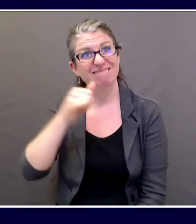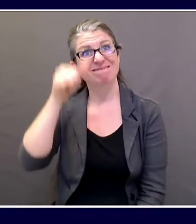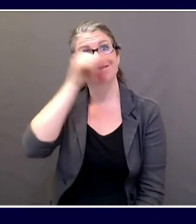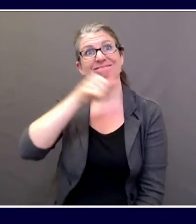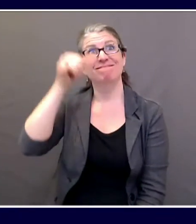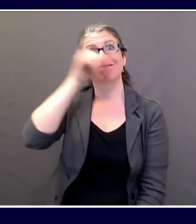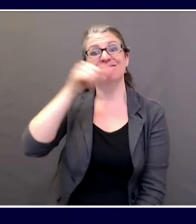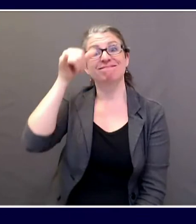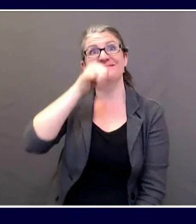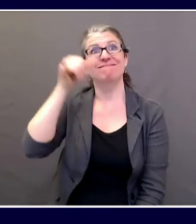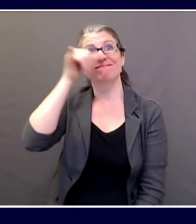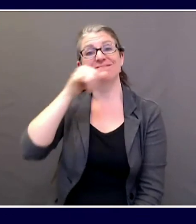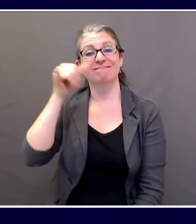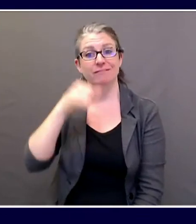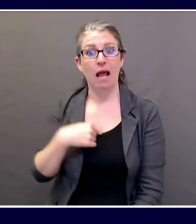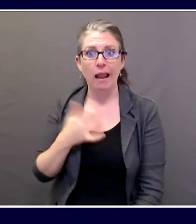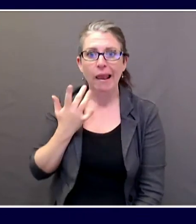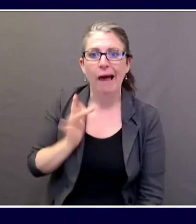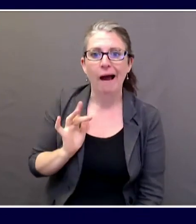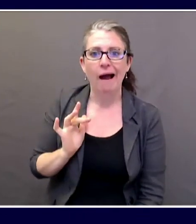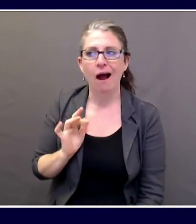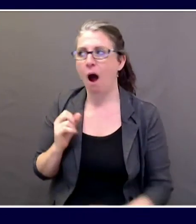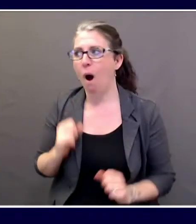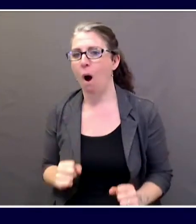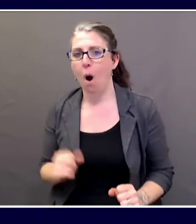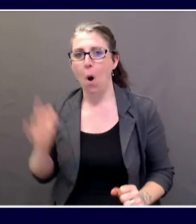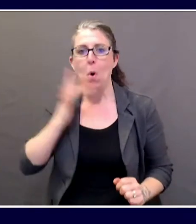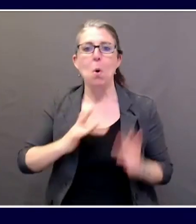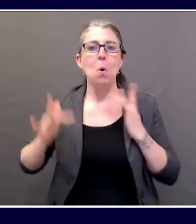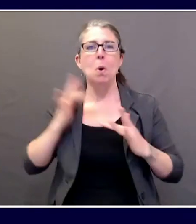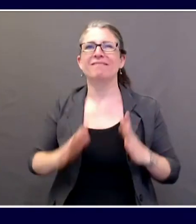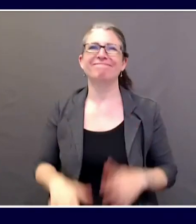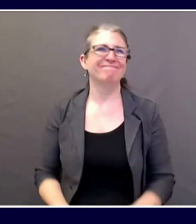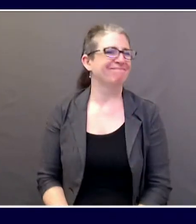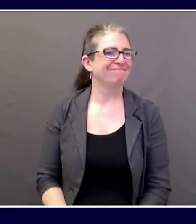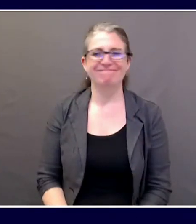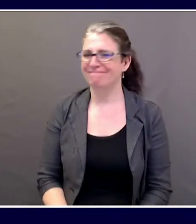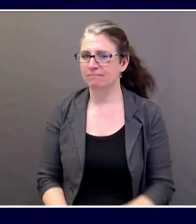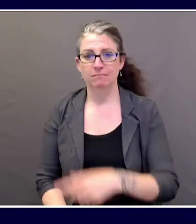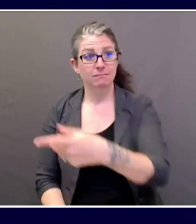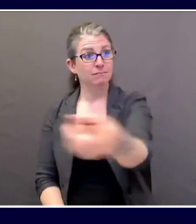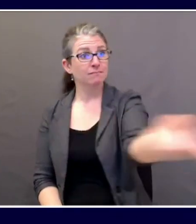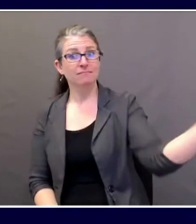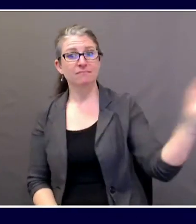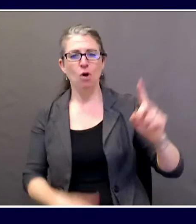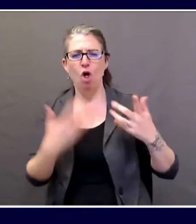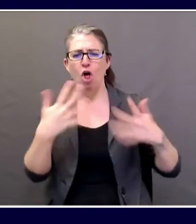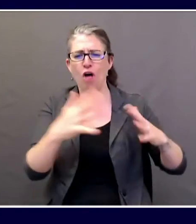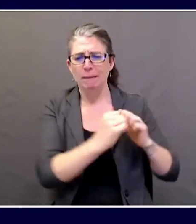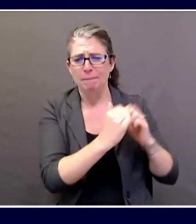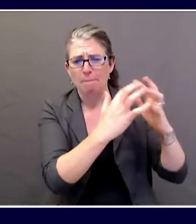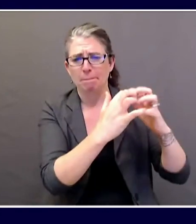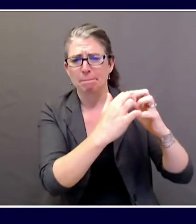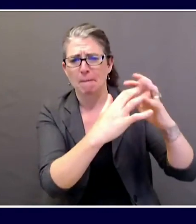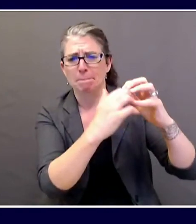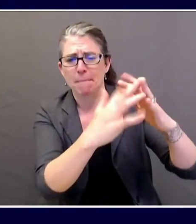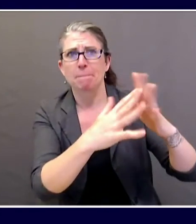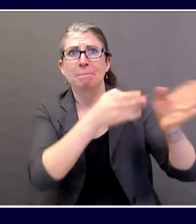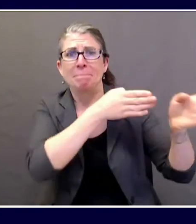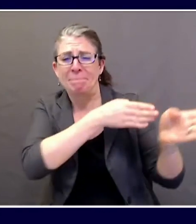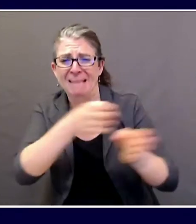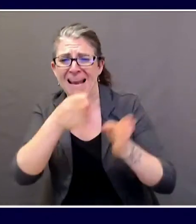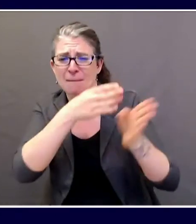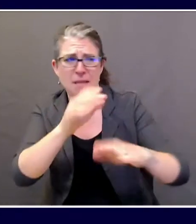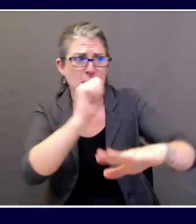planning, precision, and collaboration. And much of the credit for these numbers goes to the scores